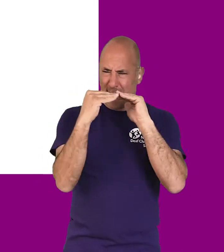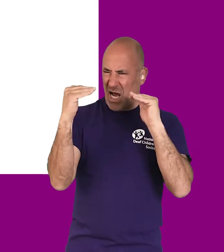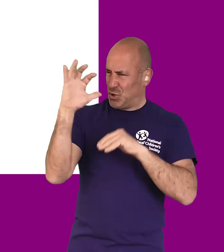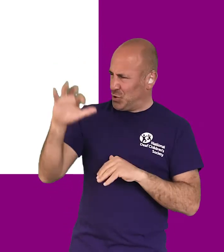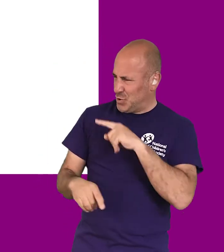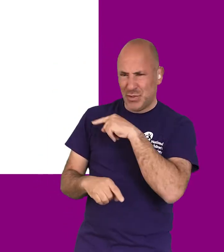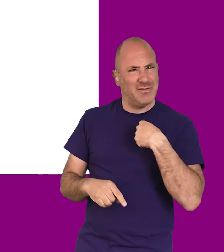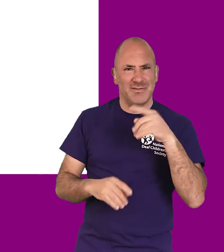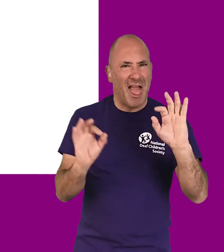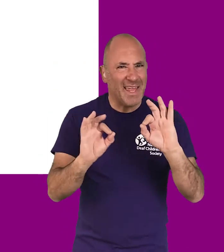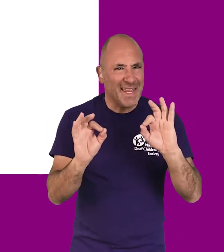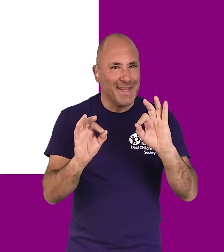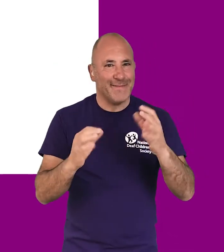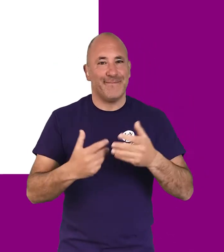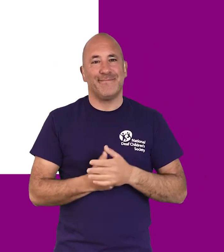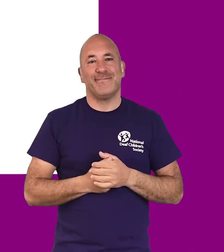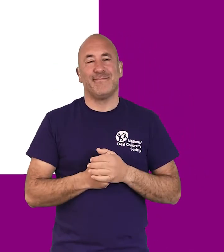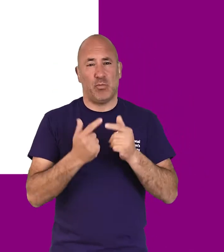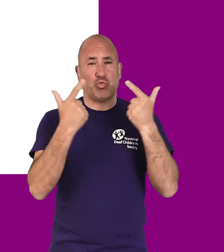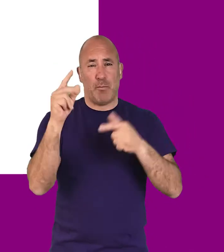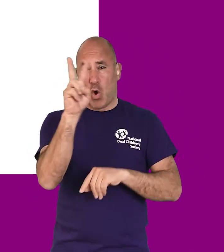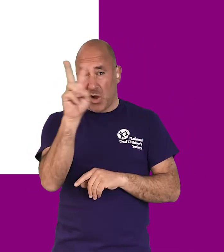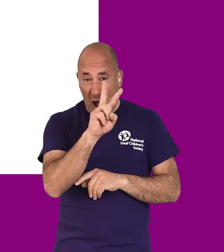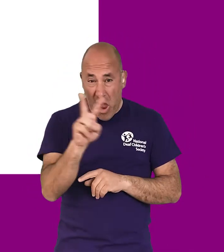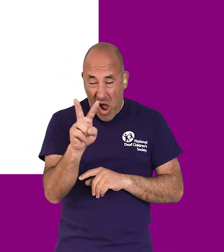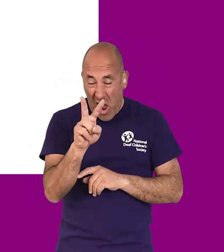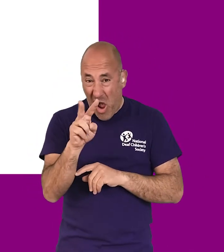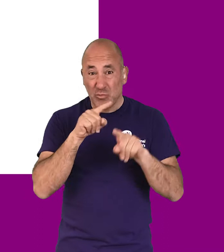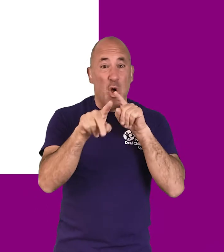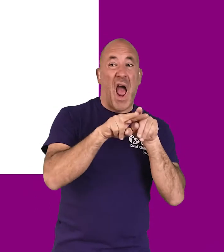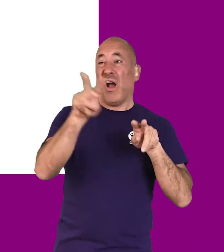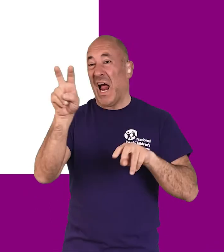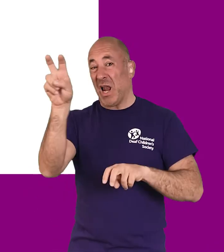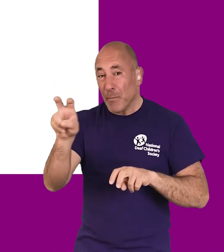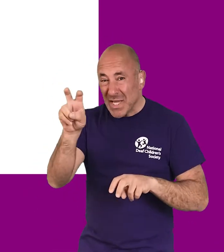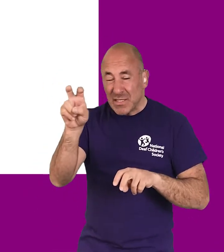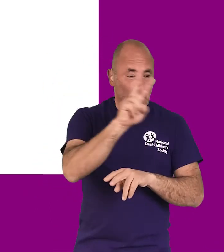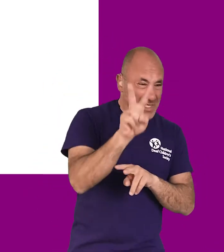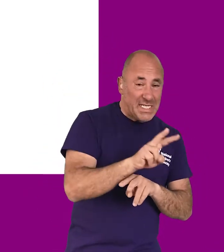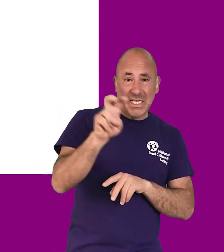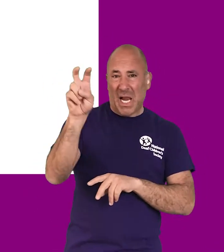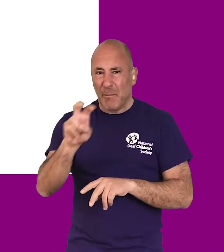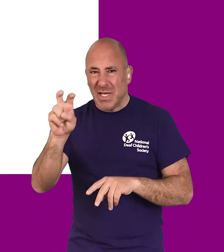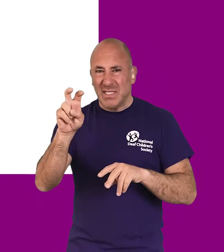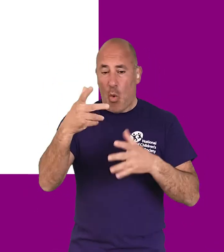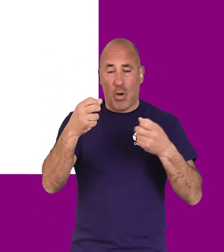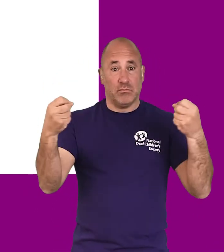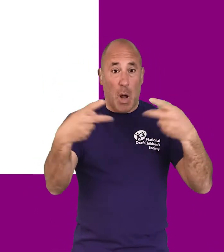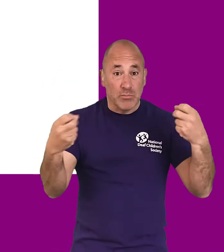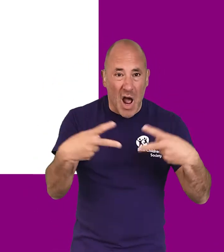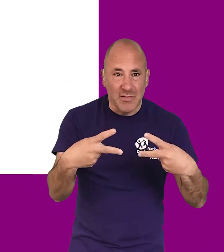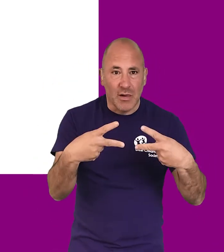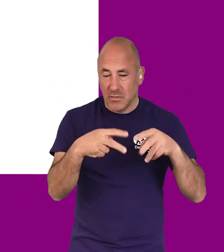corresponding with the text. So having too much to read, and then if you also have to focus on either lip reading